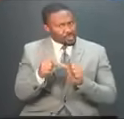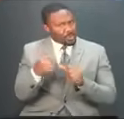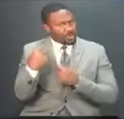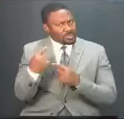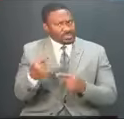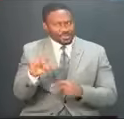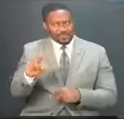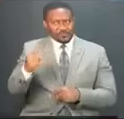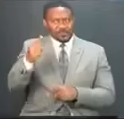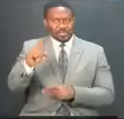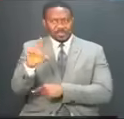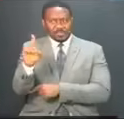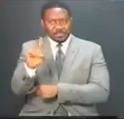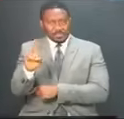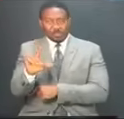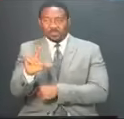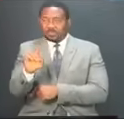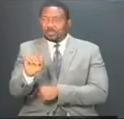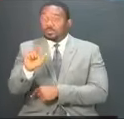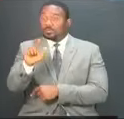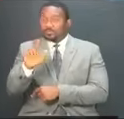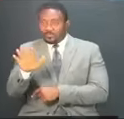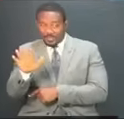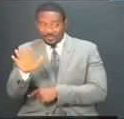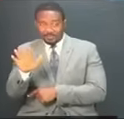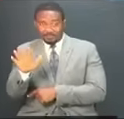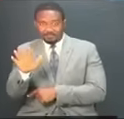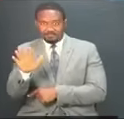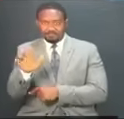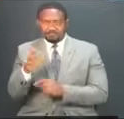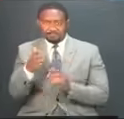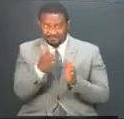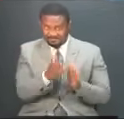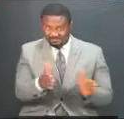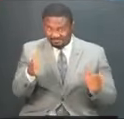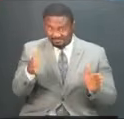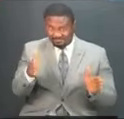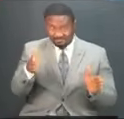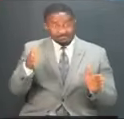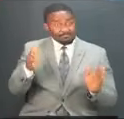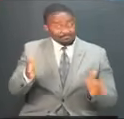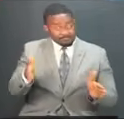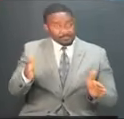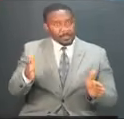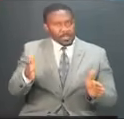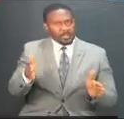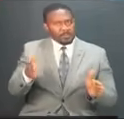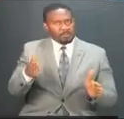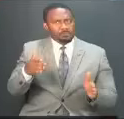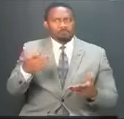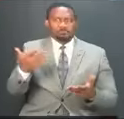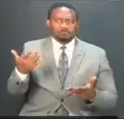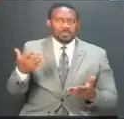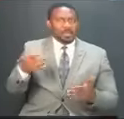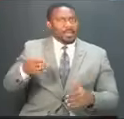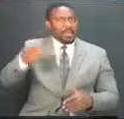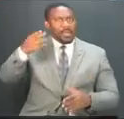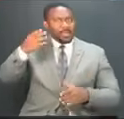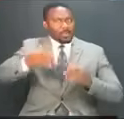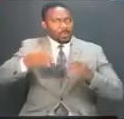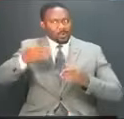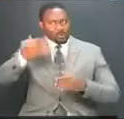December 2025. During this period, the ruling of the High Court cannot form the